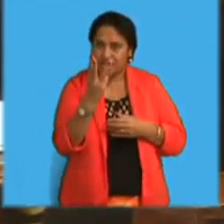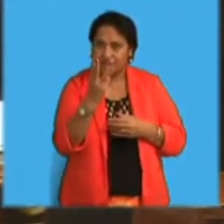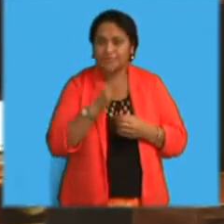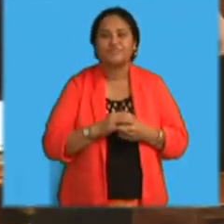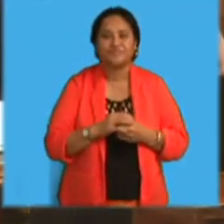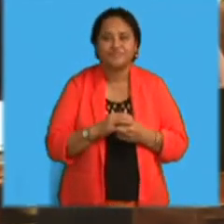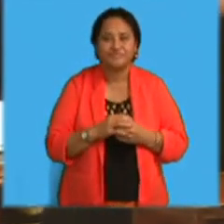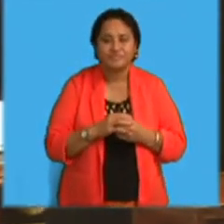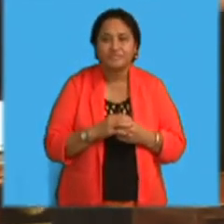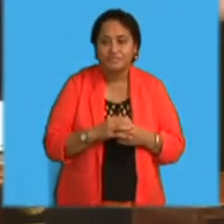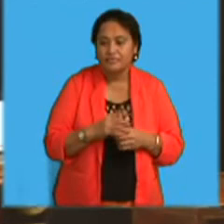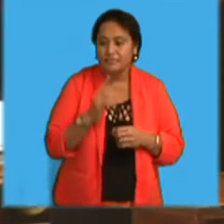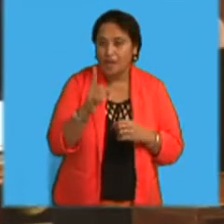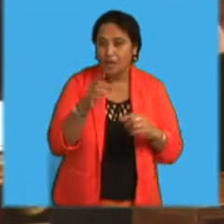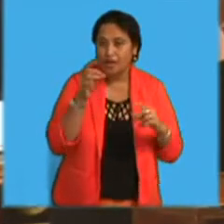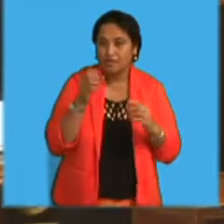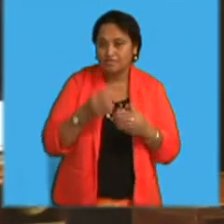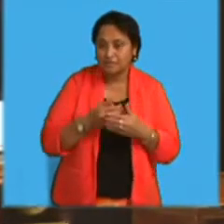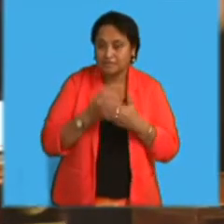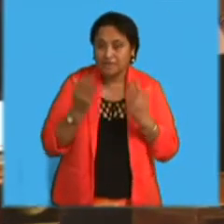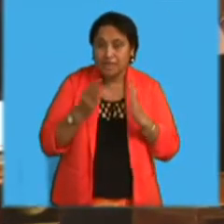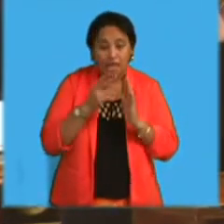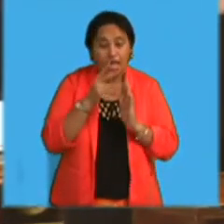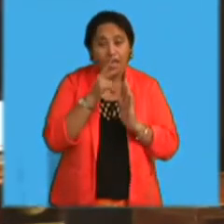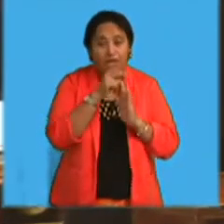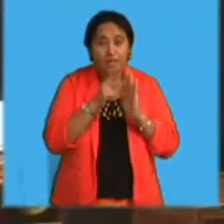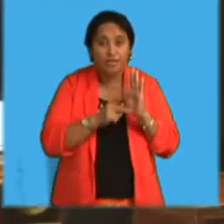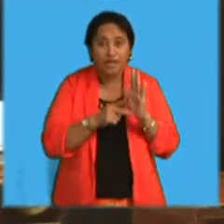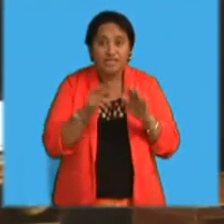critical contributing government policies that